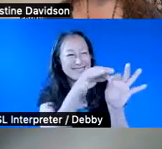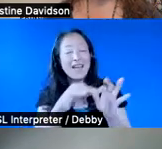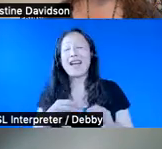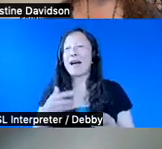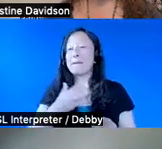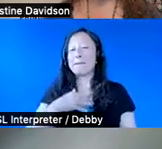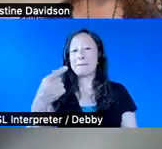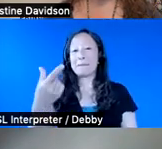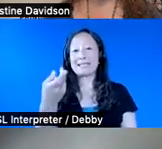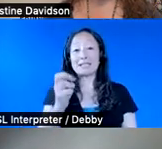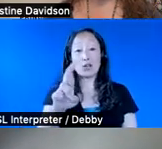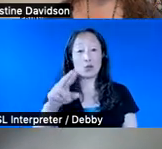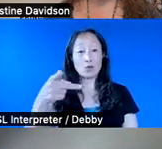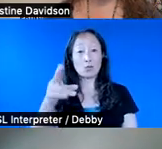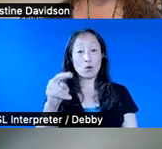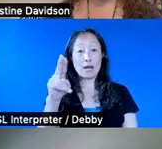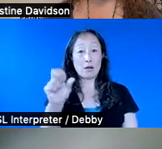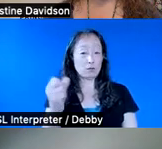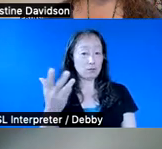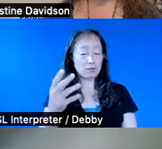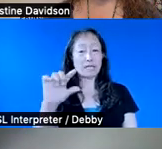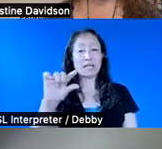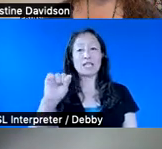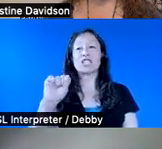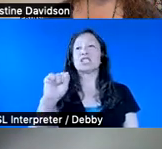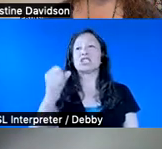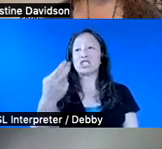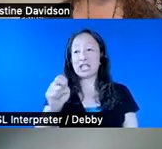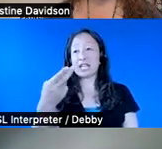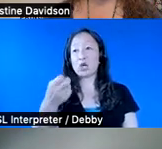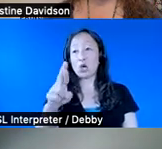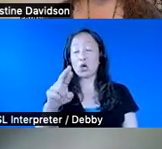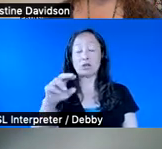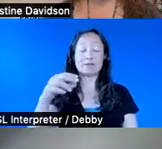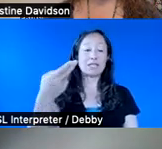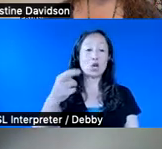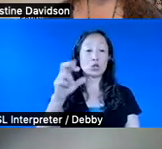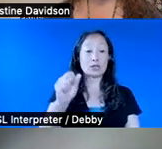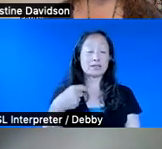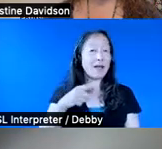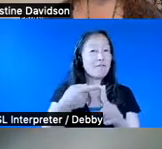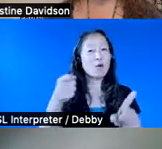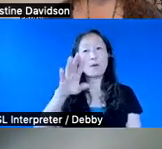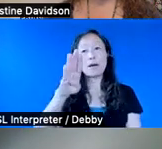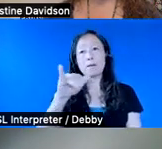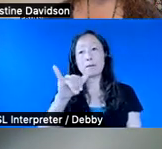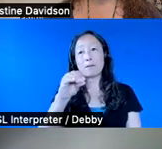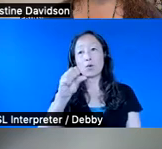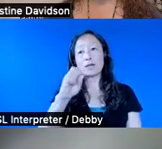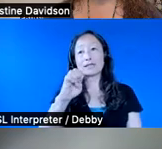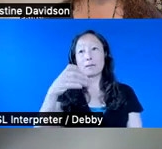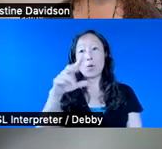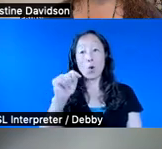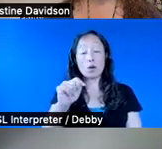pronouns are she, her, hers. I am from Boys Fort, also Leech Lake and Mille Lacs